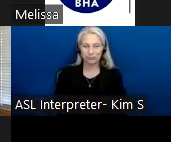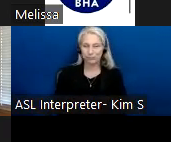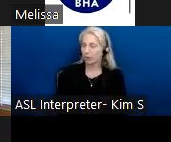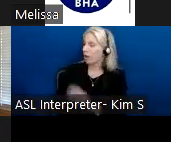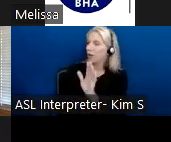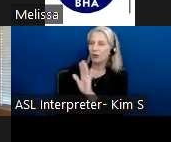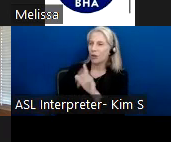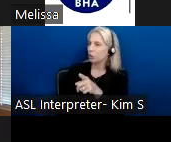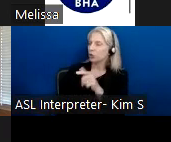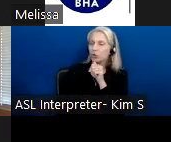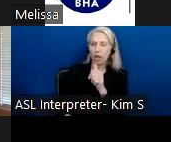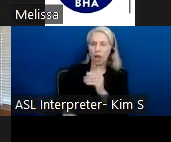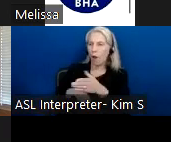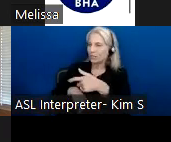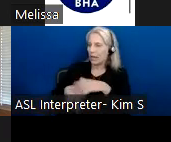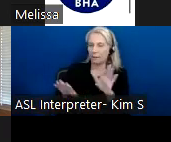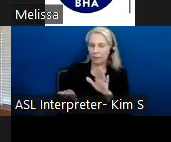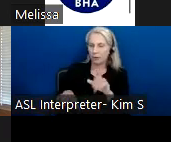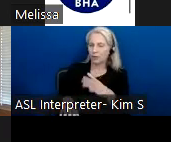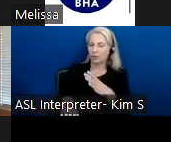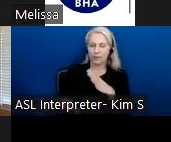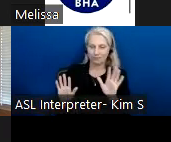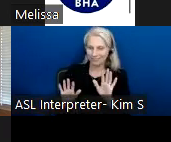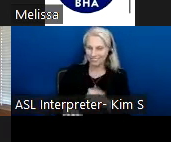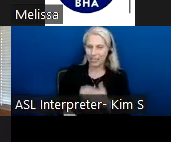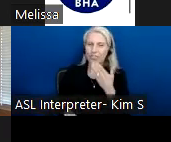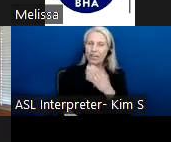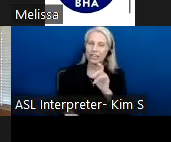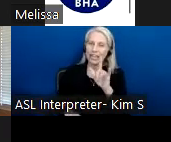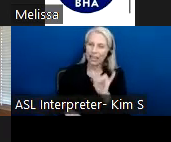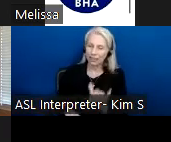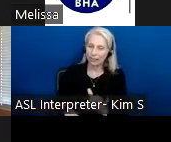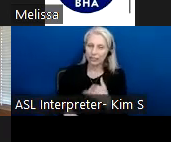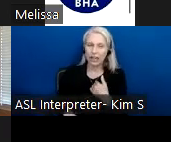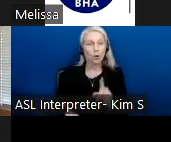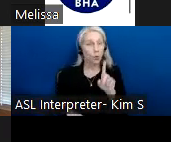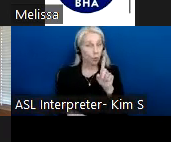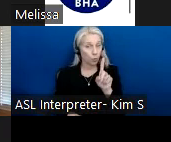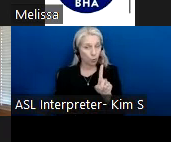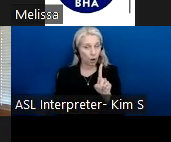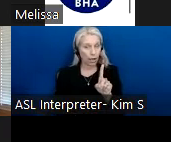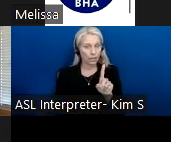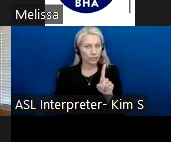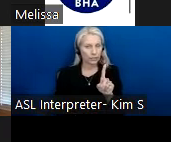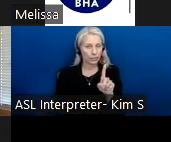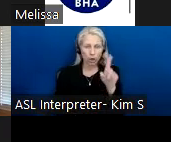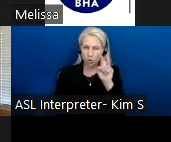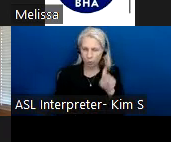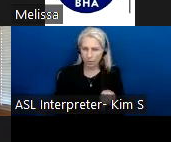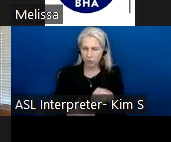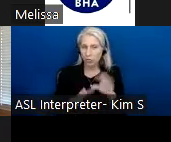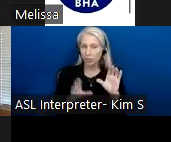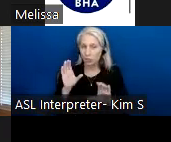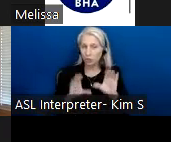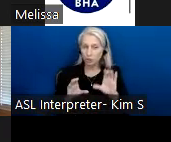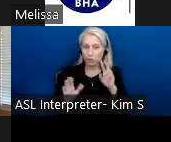No, Joanne, you're not over. Thank you very much. Thank you, Kelly. There is actually one, I think there's one question in the chat